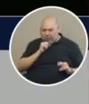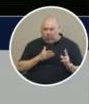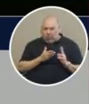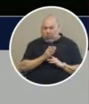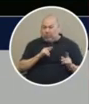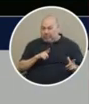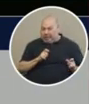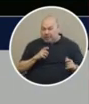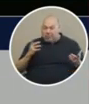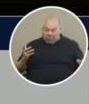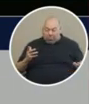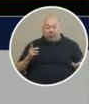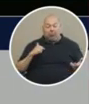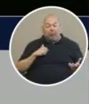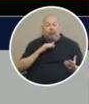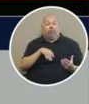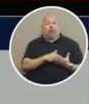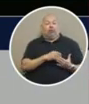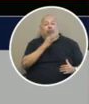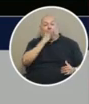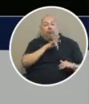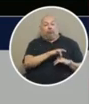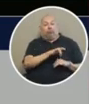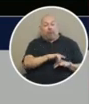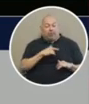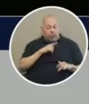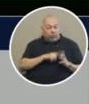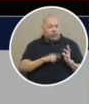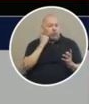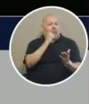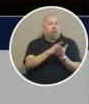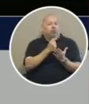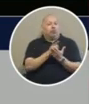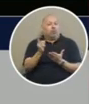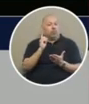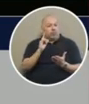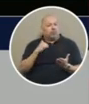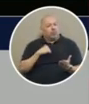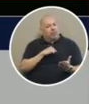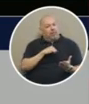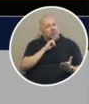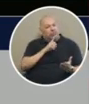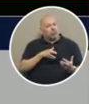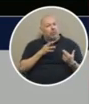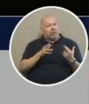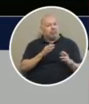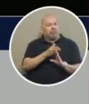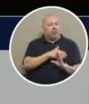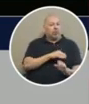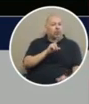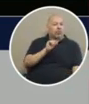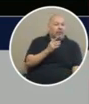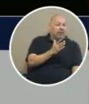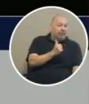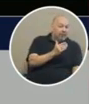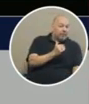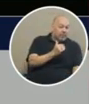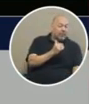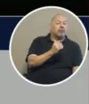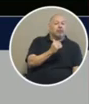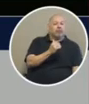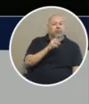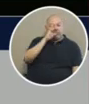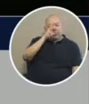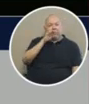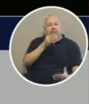this quickly, but again, the item that you all approved a couple of weeks ago and what we actually recommended back in 2015